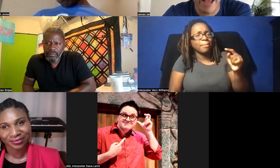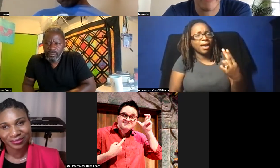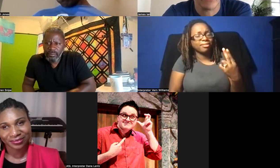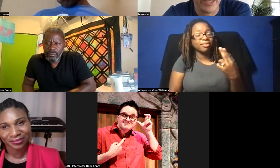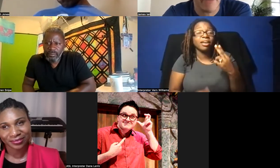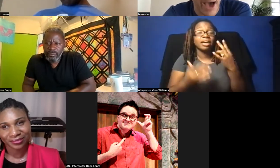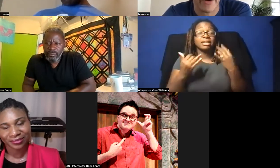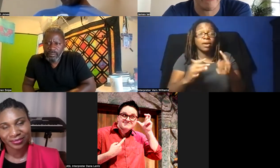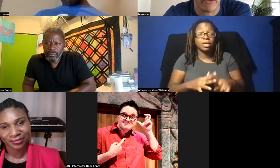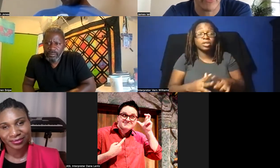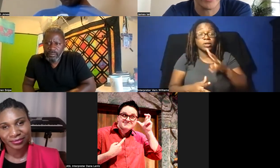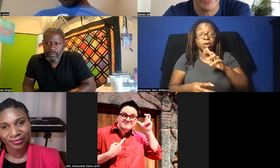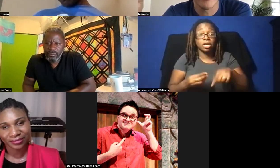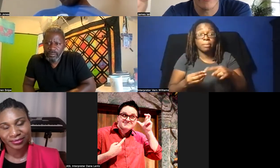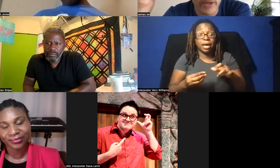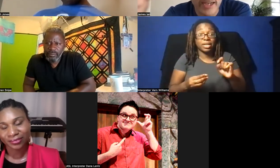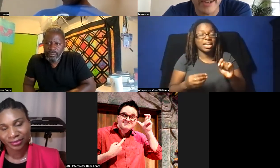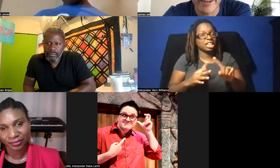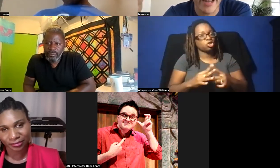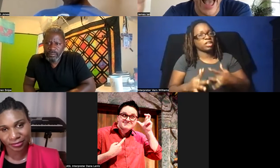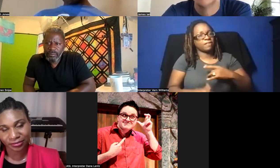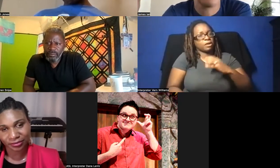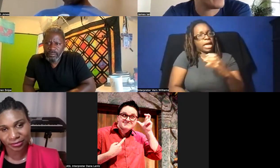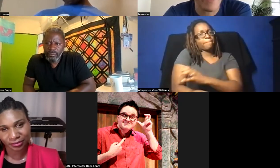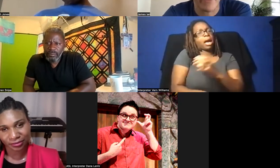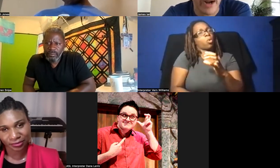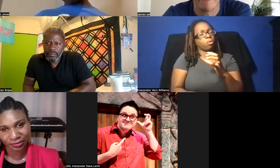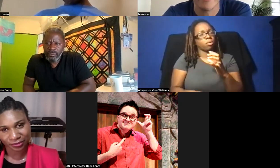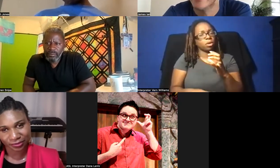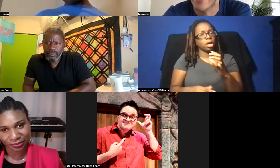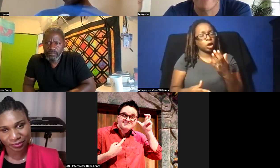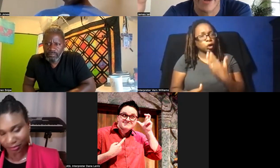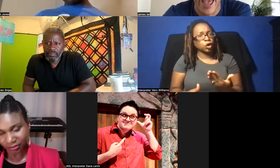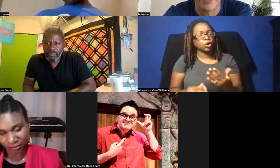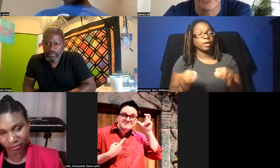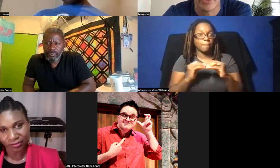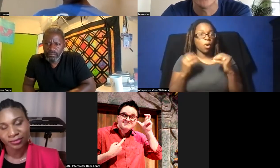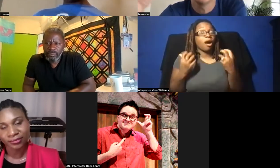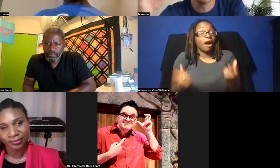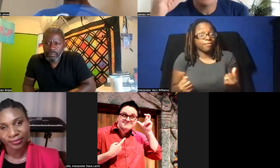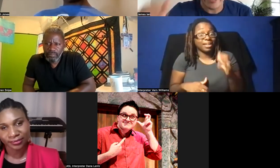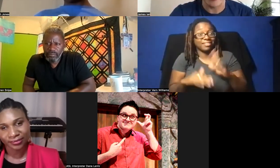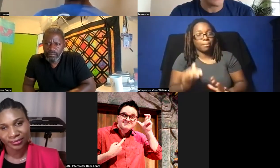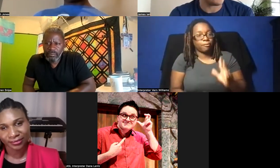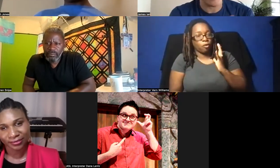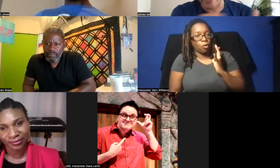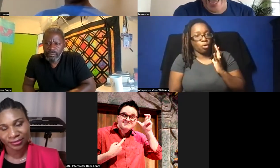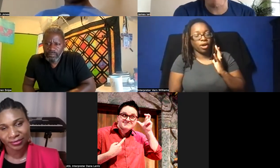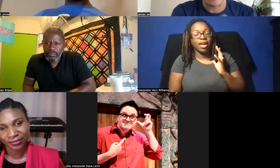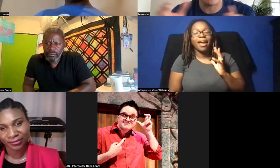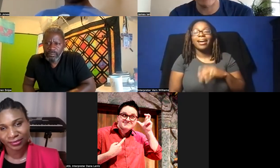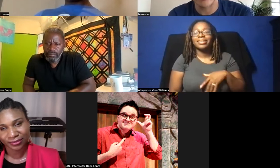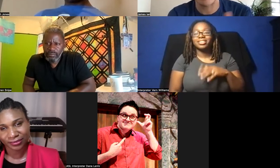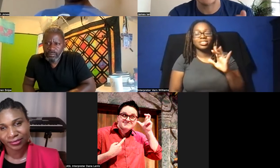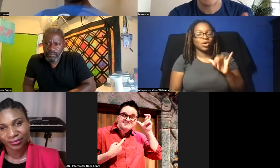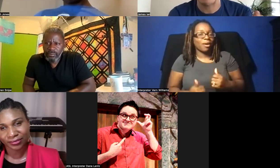about it, I felt really empowered. I felt really, really good. And I actually felt way more confident than I ever had. And so, in life